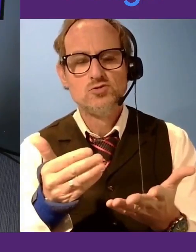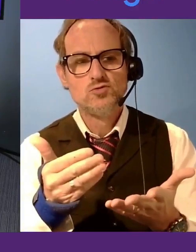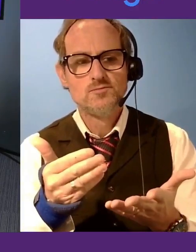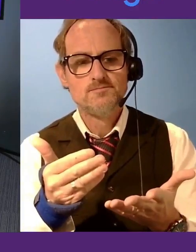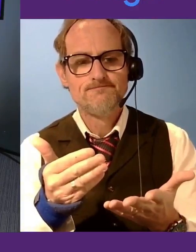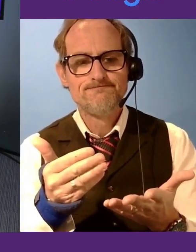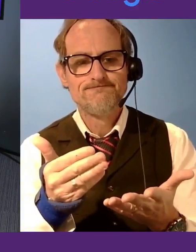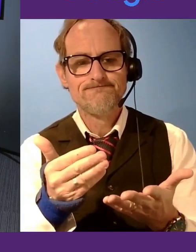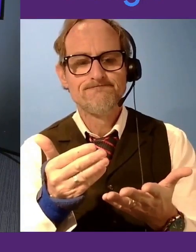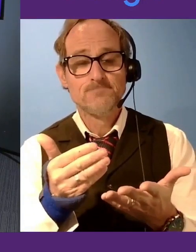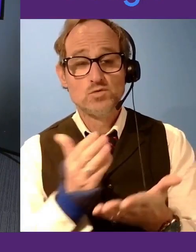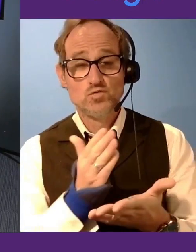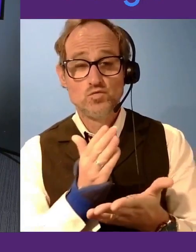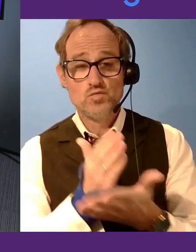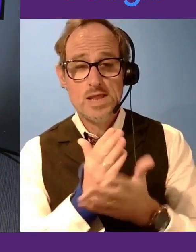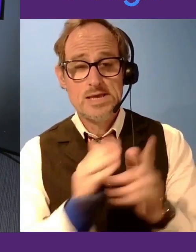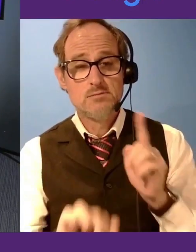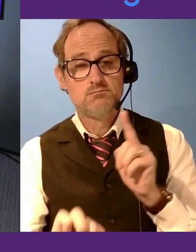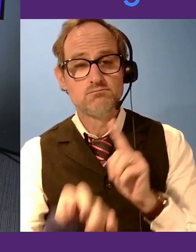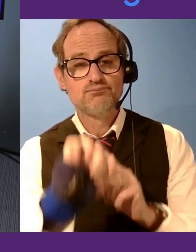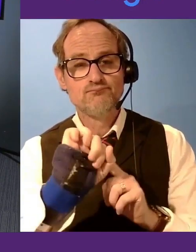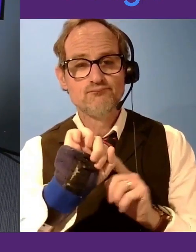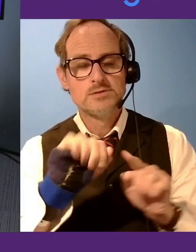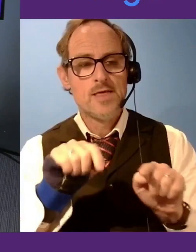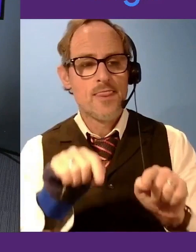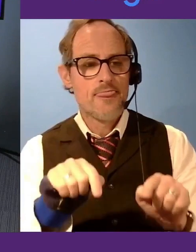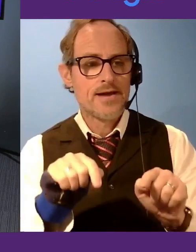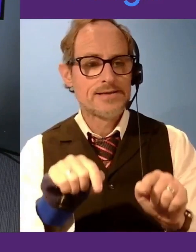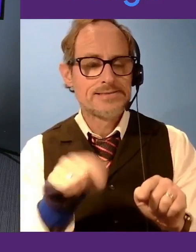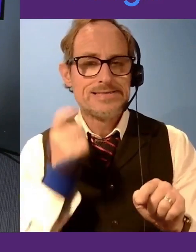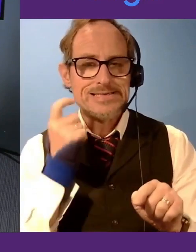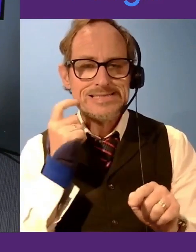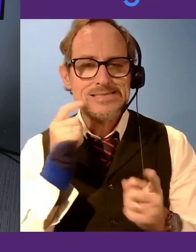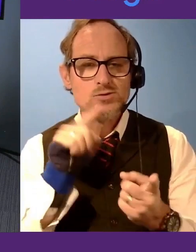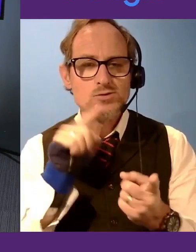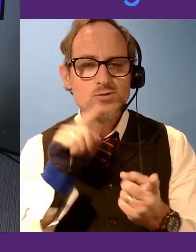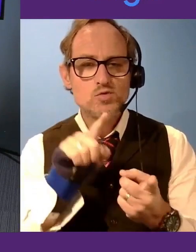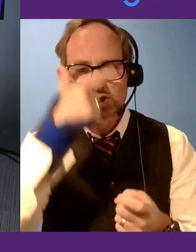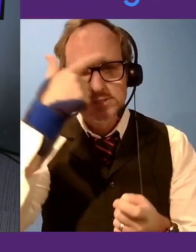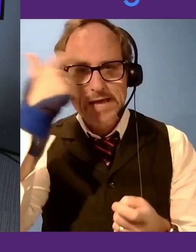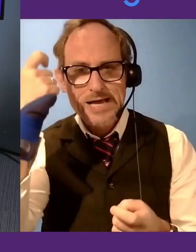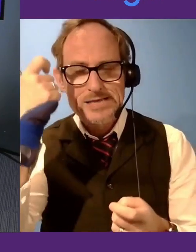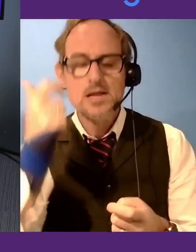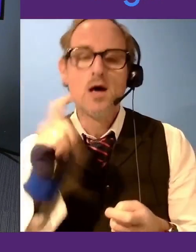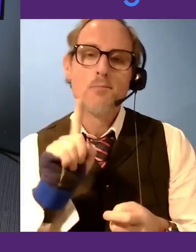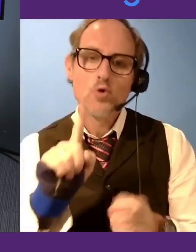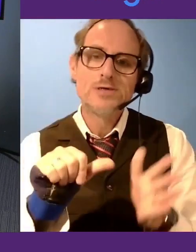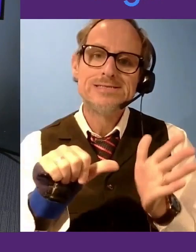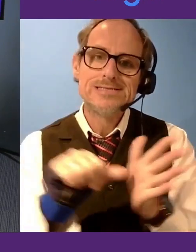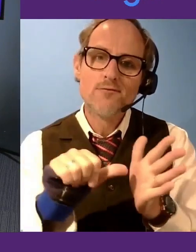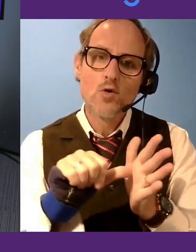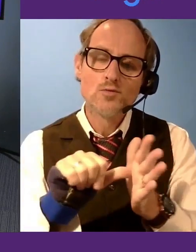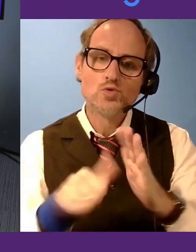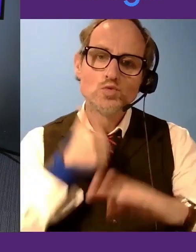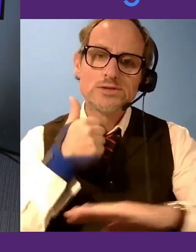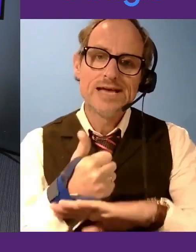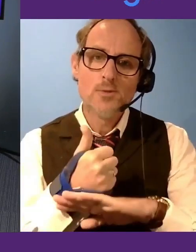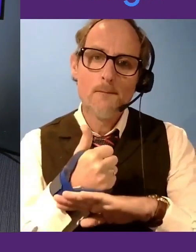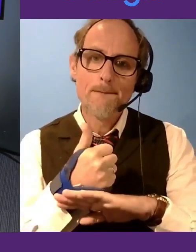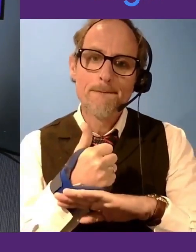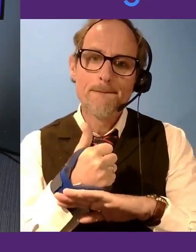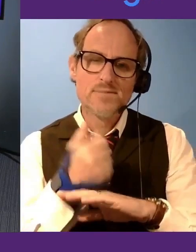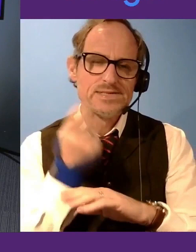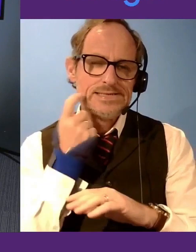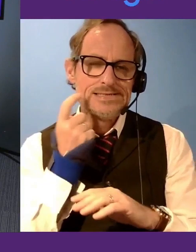really showed a sort of easy to understand, but it may be sort of difficult to implement. So and the question I